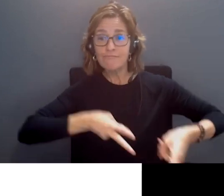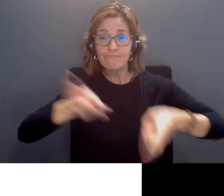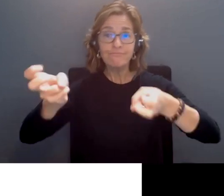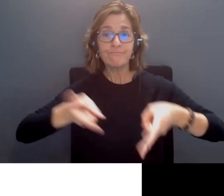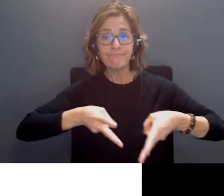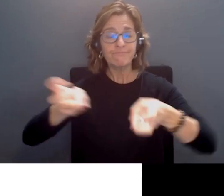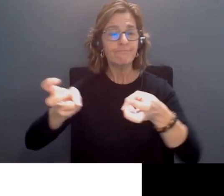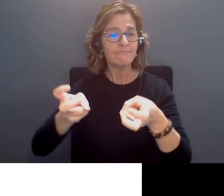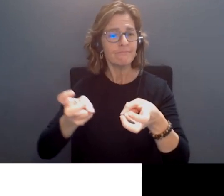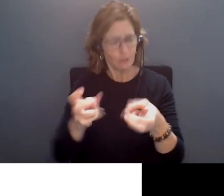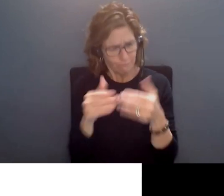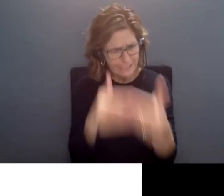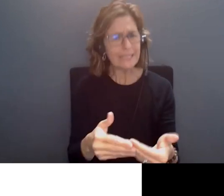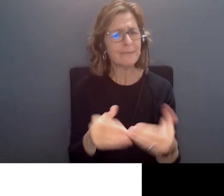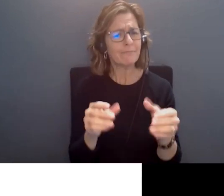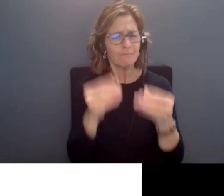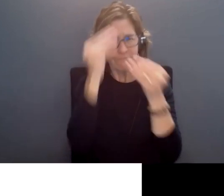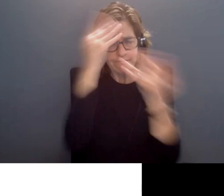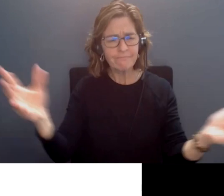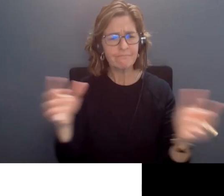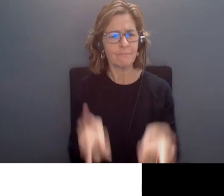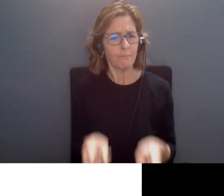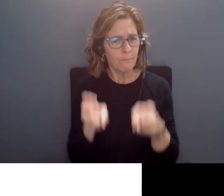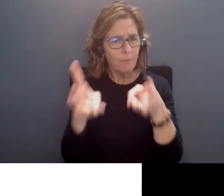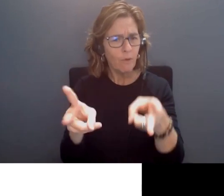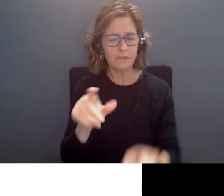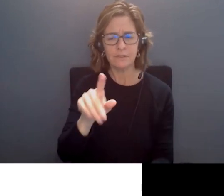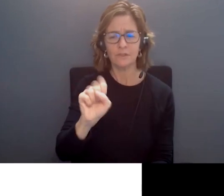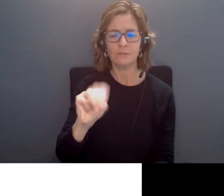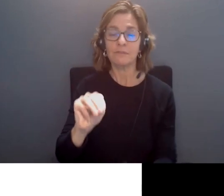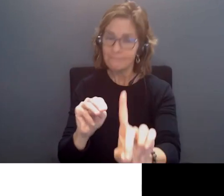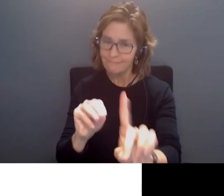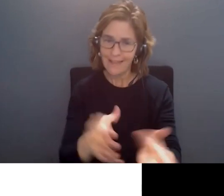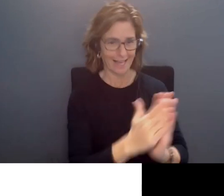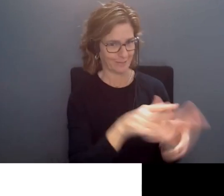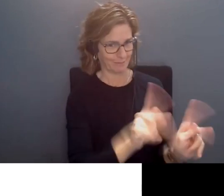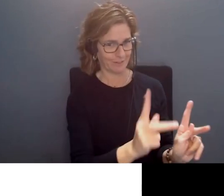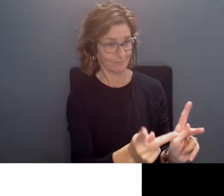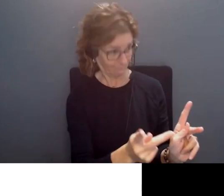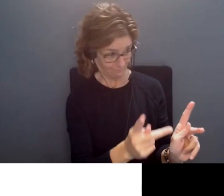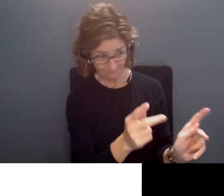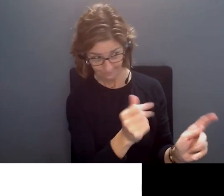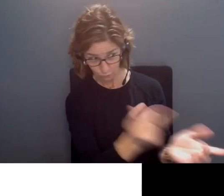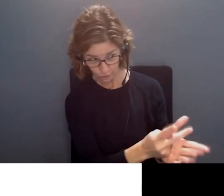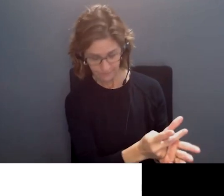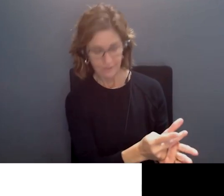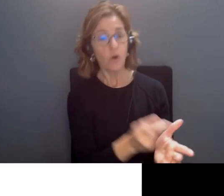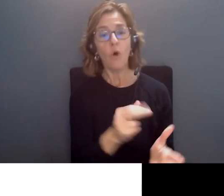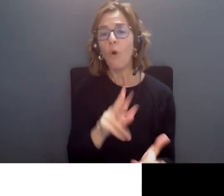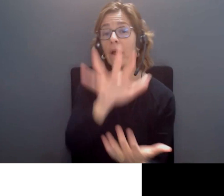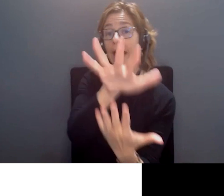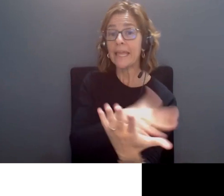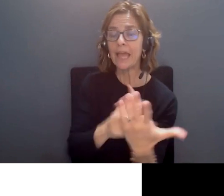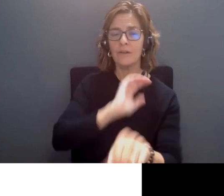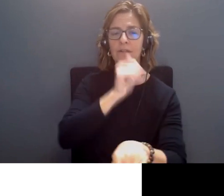that momentum by sharing more things online, if you have permission, or setting reminders in your calendar to celebrate things like